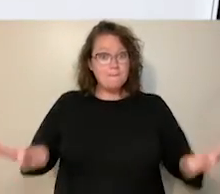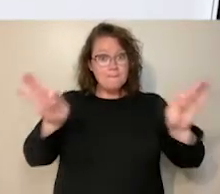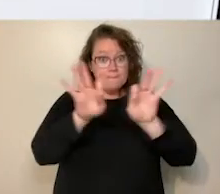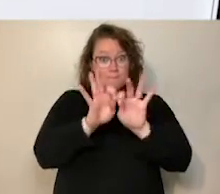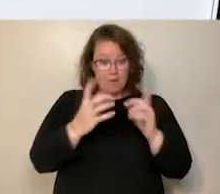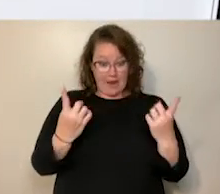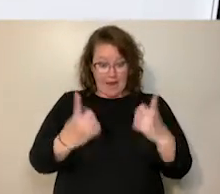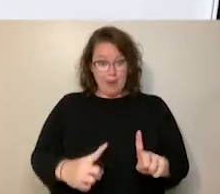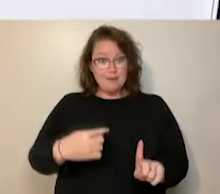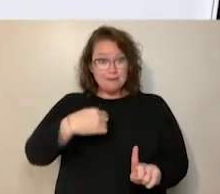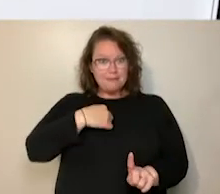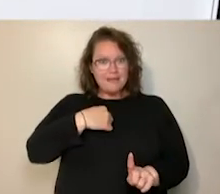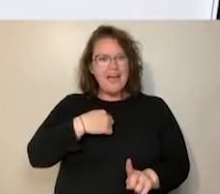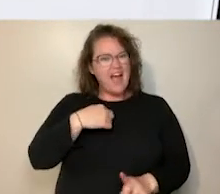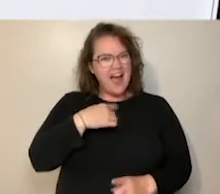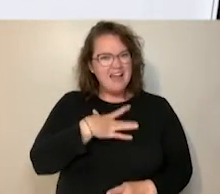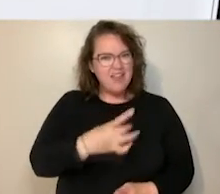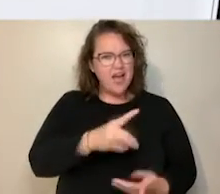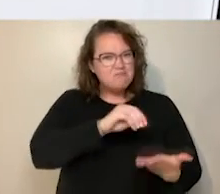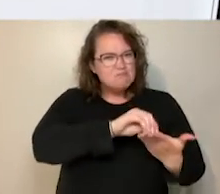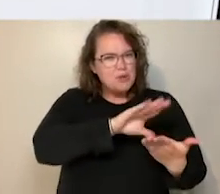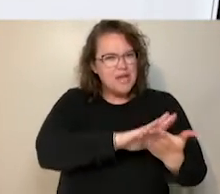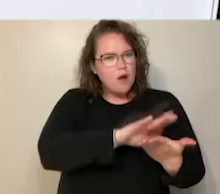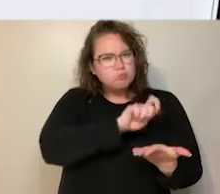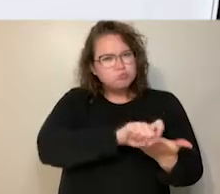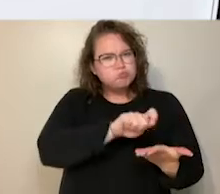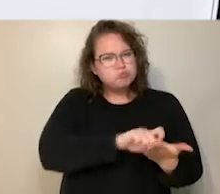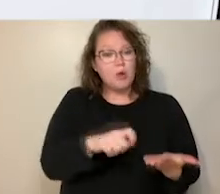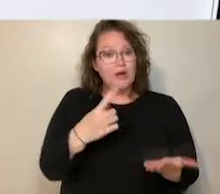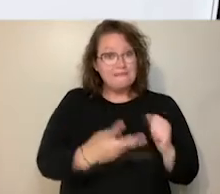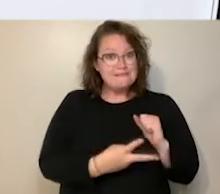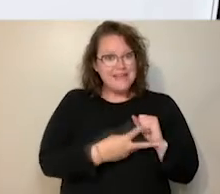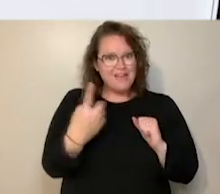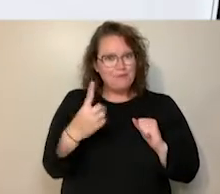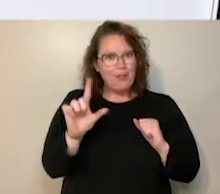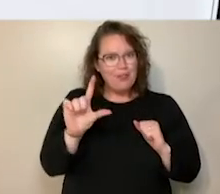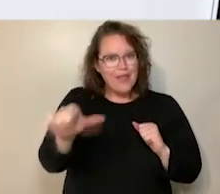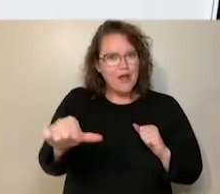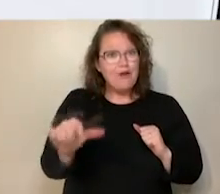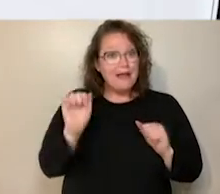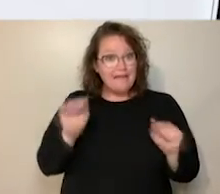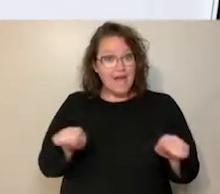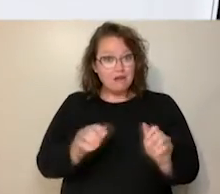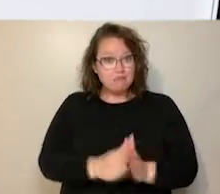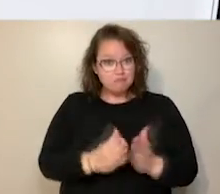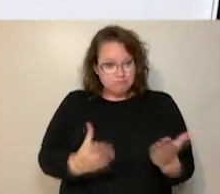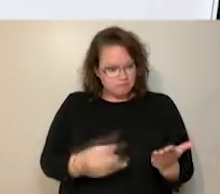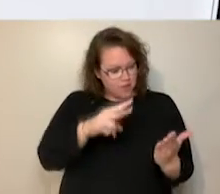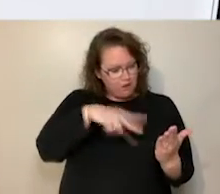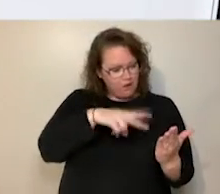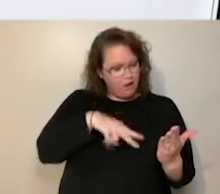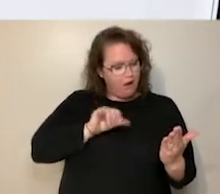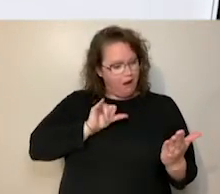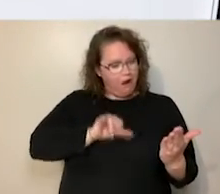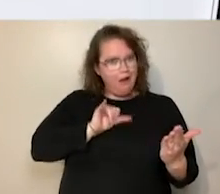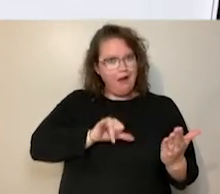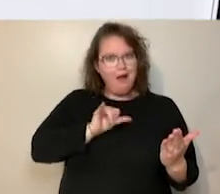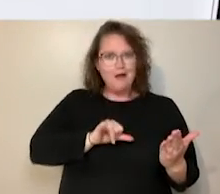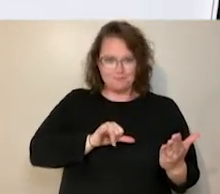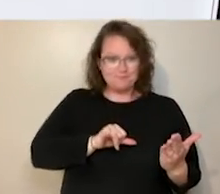my diary so I can remember them for later. When I start my diary entry, just like Spider, I always put my date at the